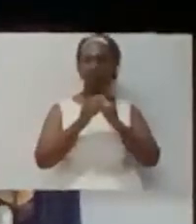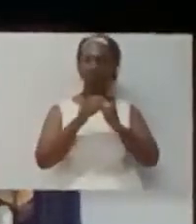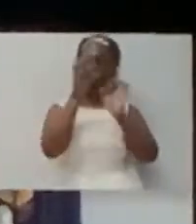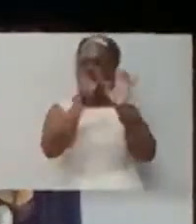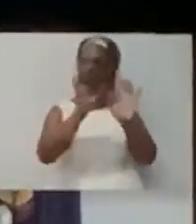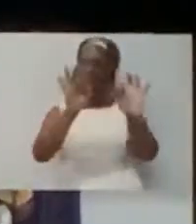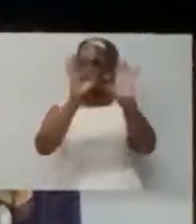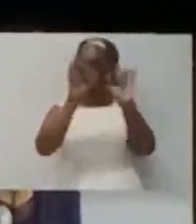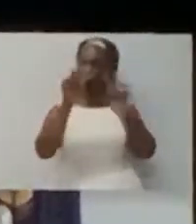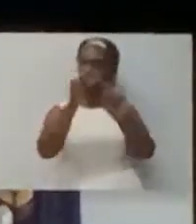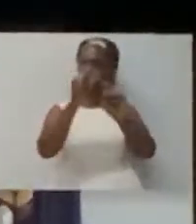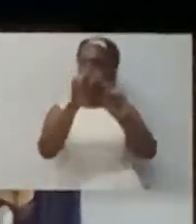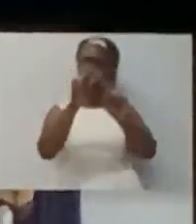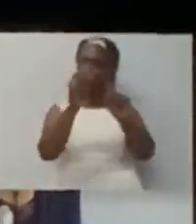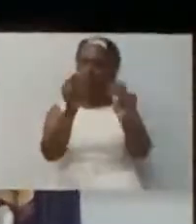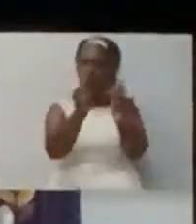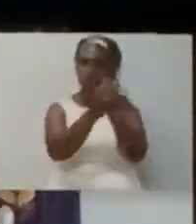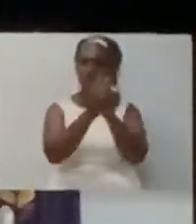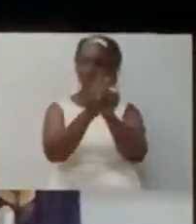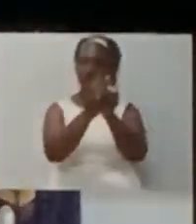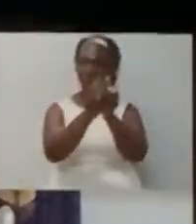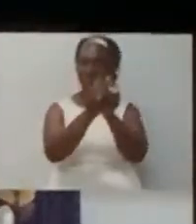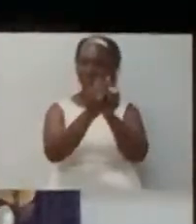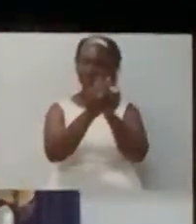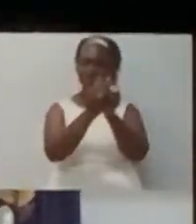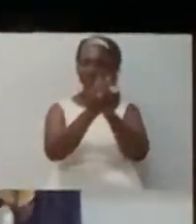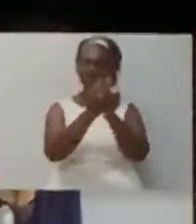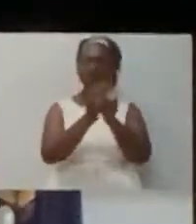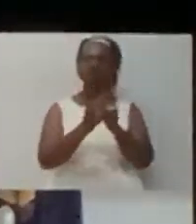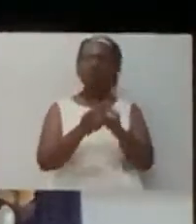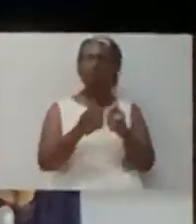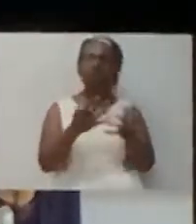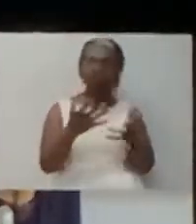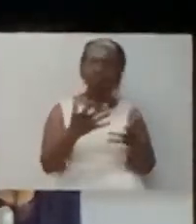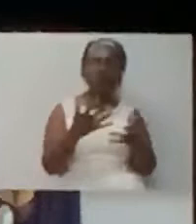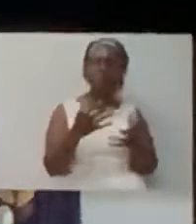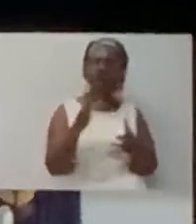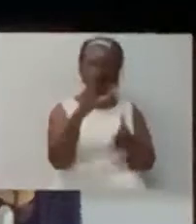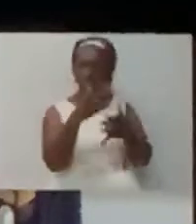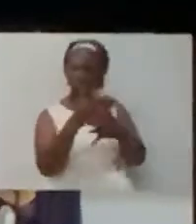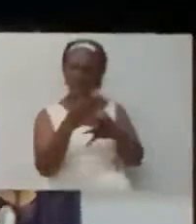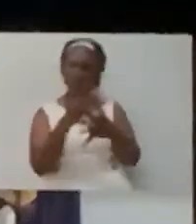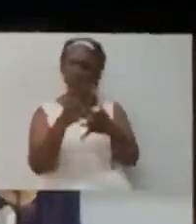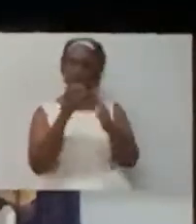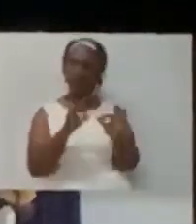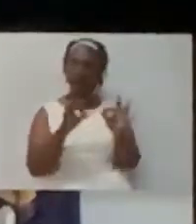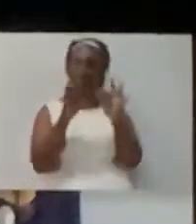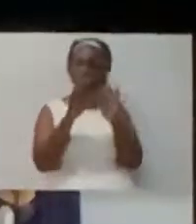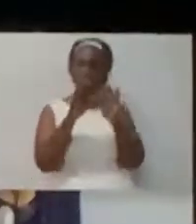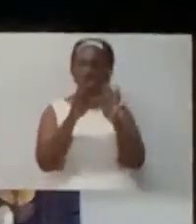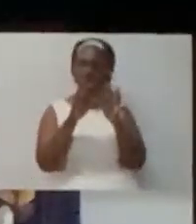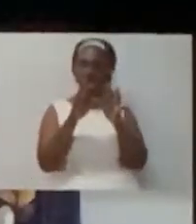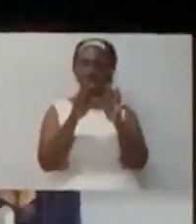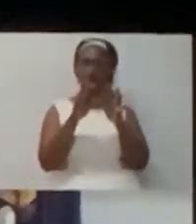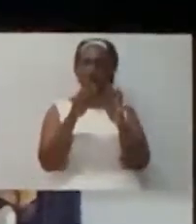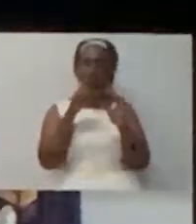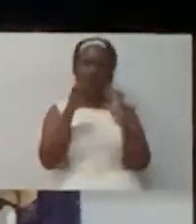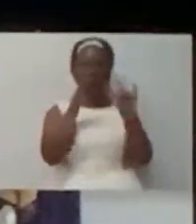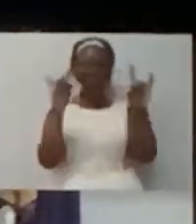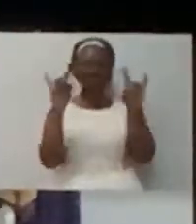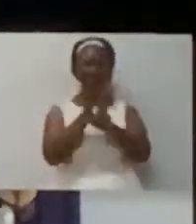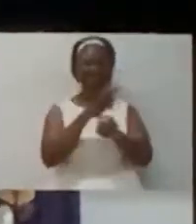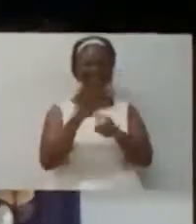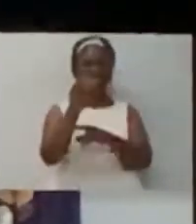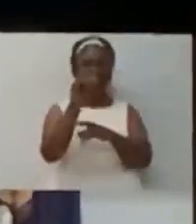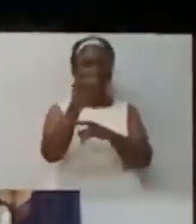key word in that is together. I want to share some important and somewhat ironic dates that pertain to us